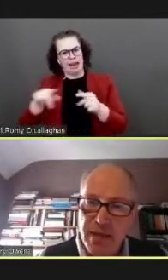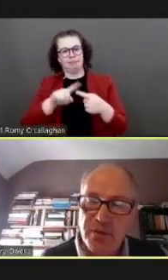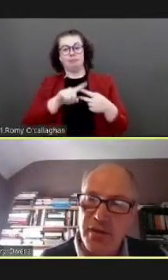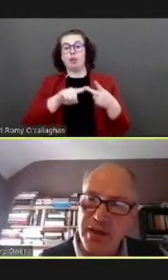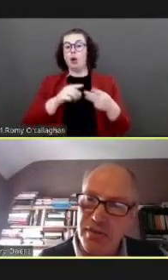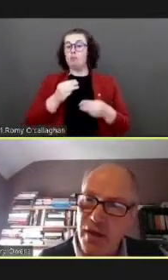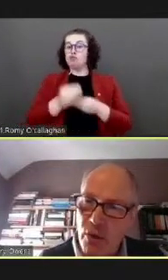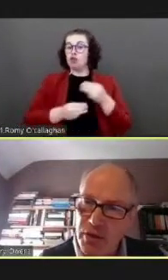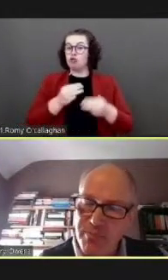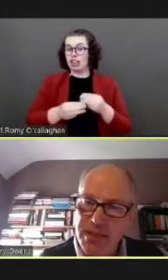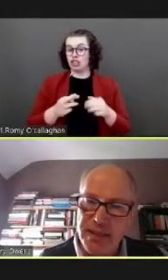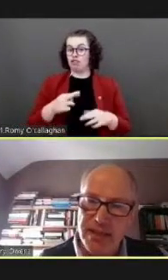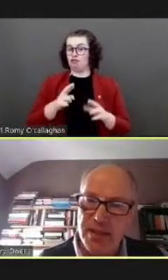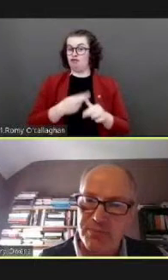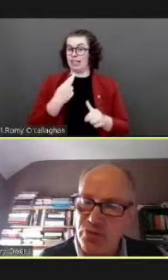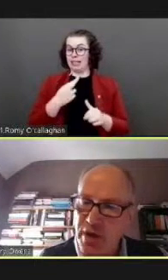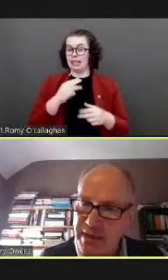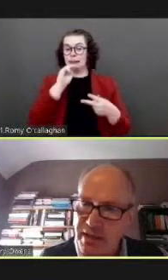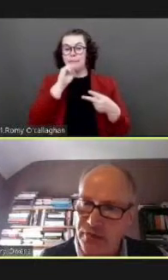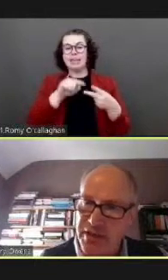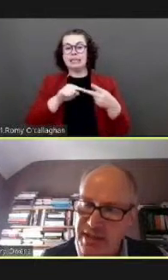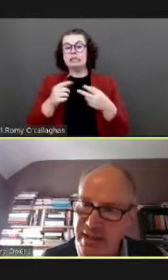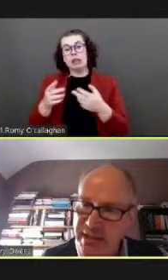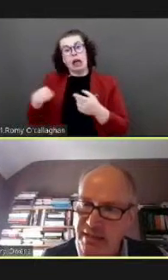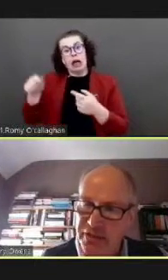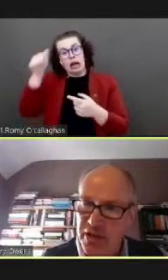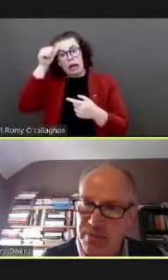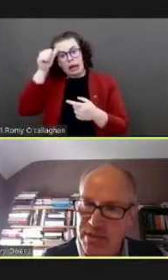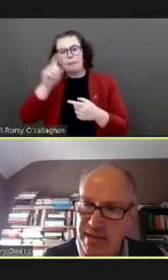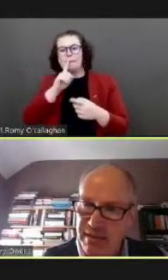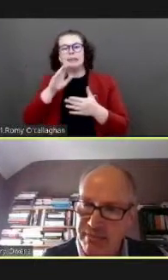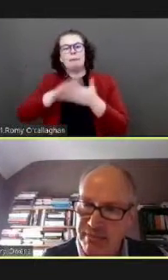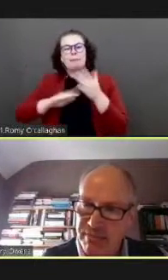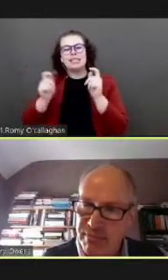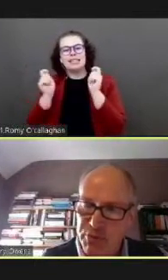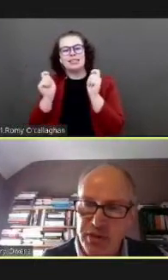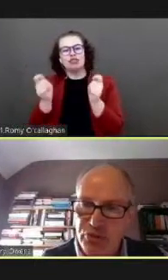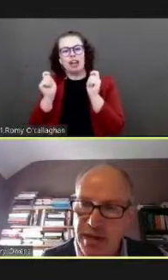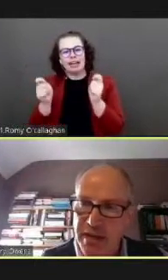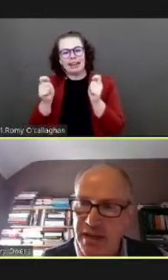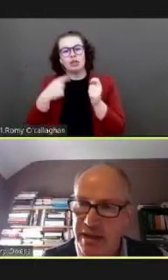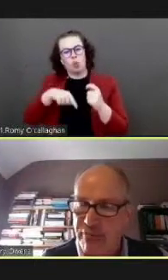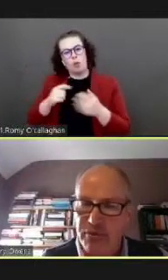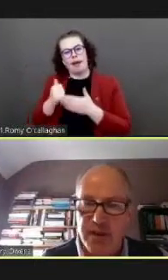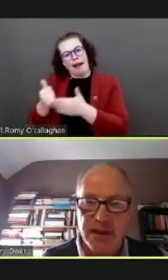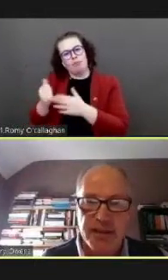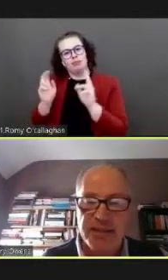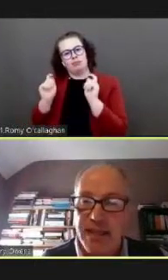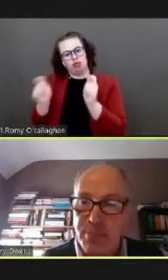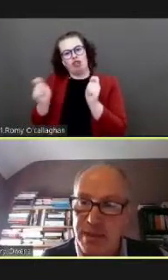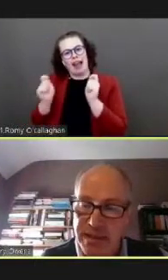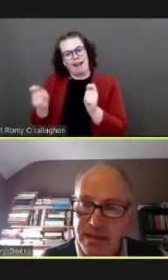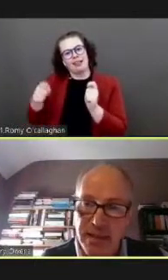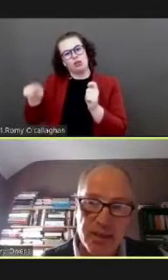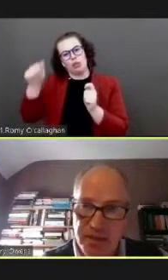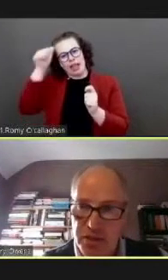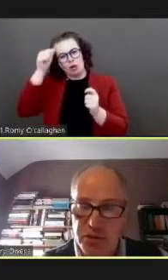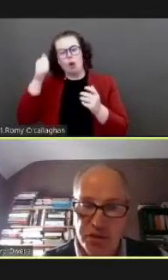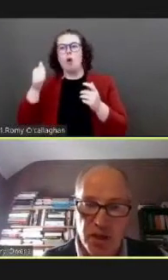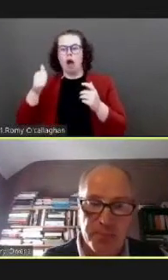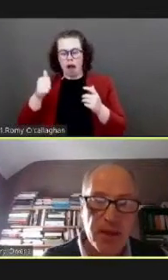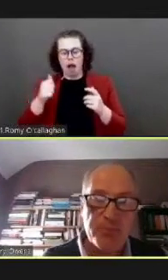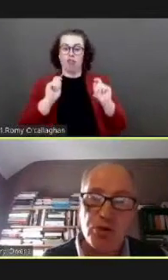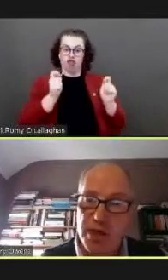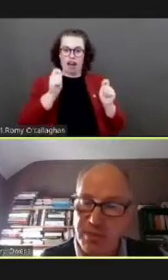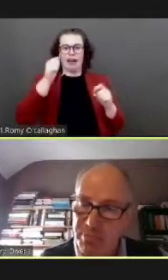ready. All they're missing is some training to facilitate the job seeking. With the training, they have the stability to